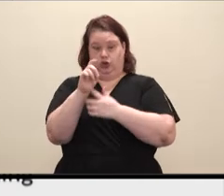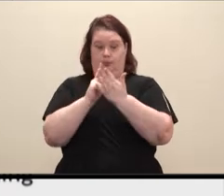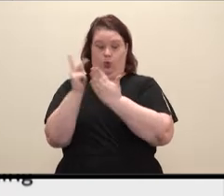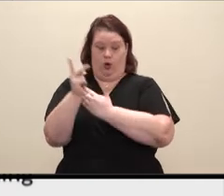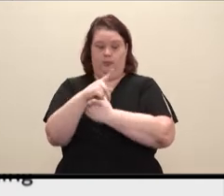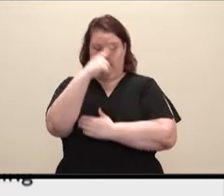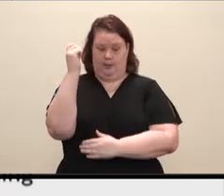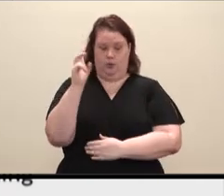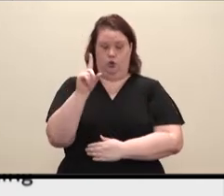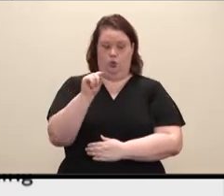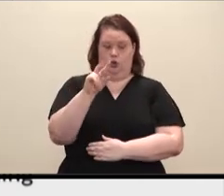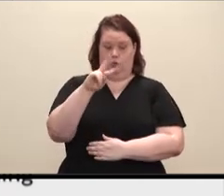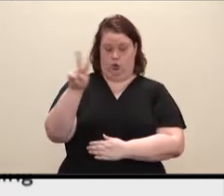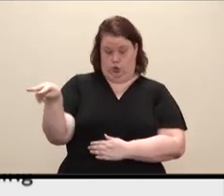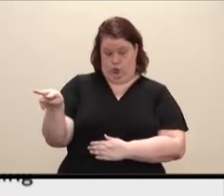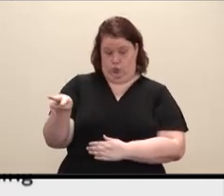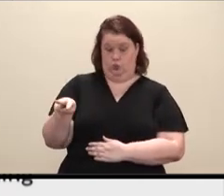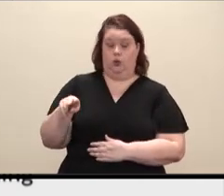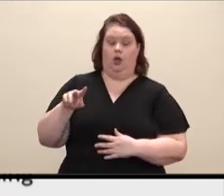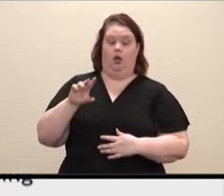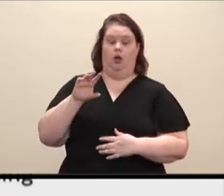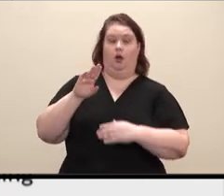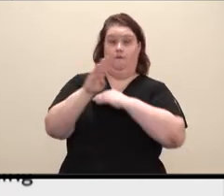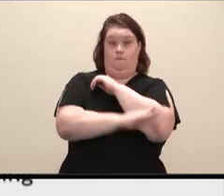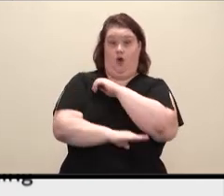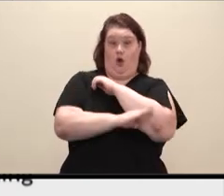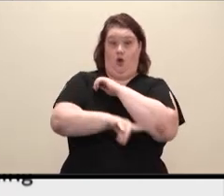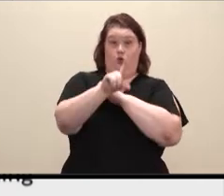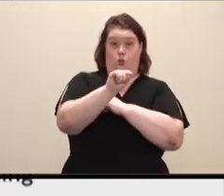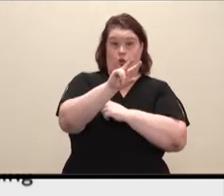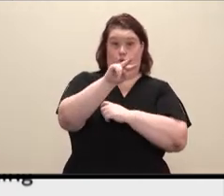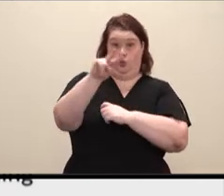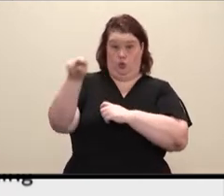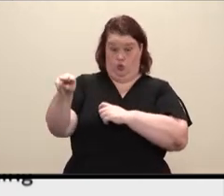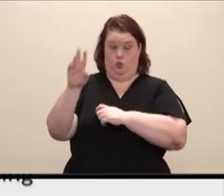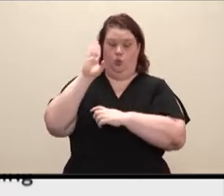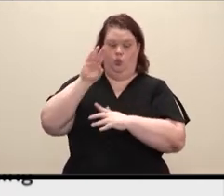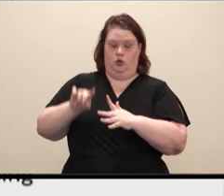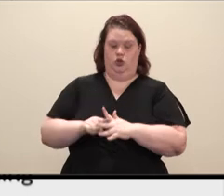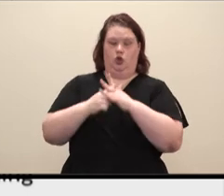then our first cohort will start that program when they begin high school in the fall of